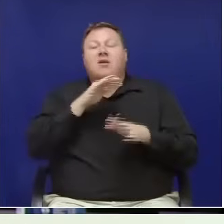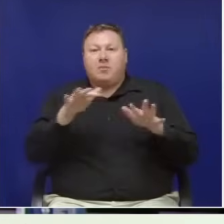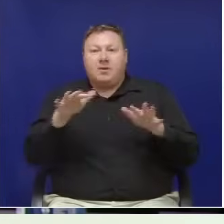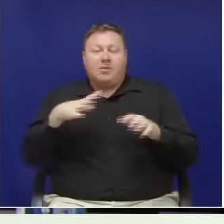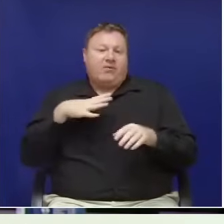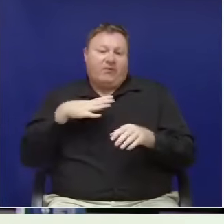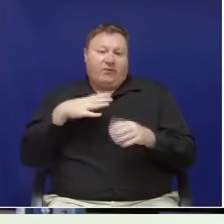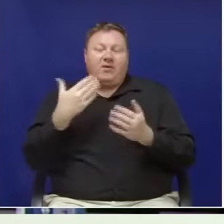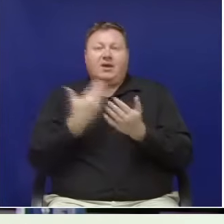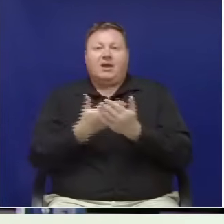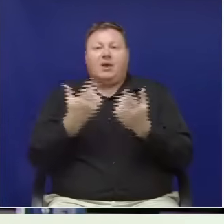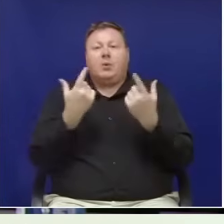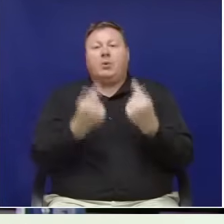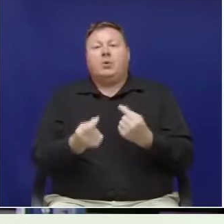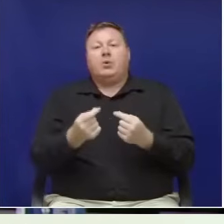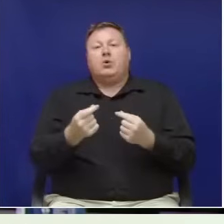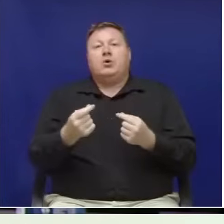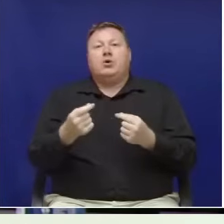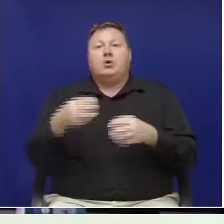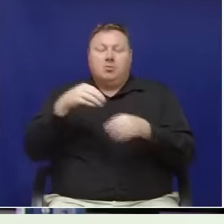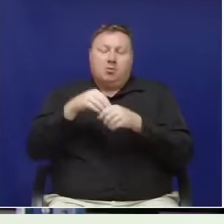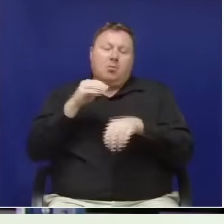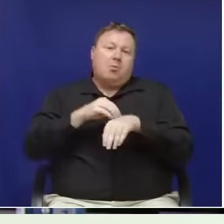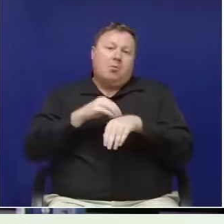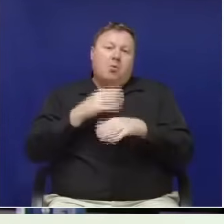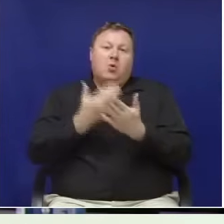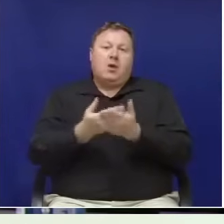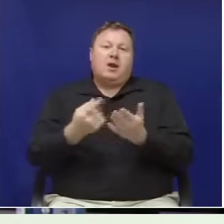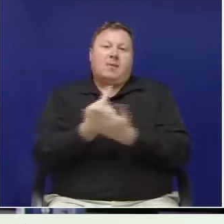to coach, we'll be able to absorb more. Thank you.